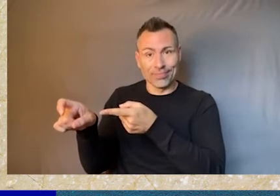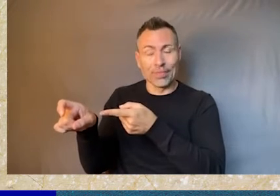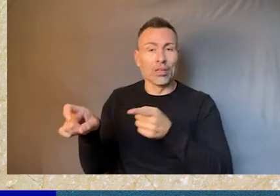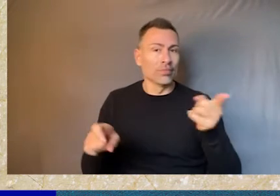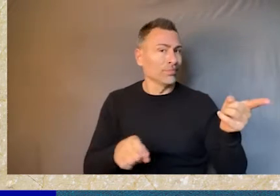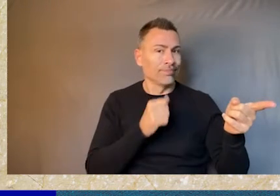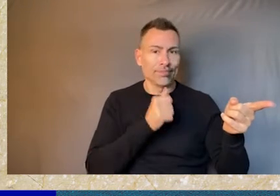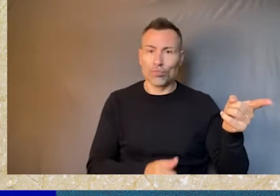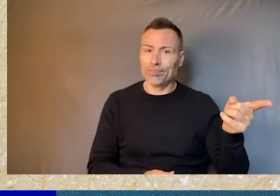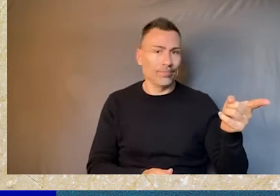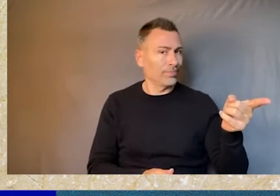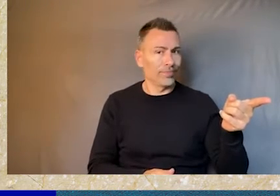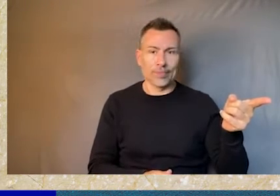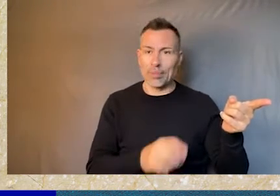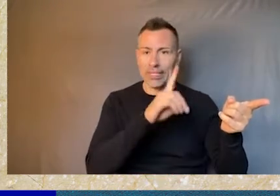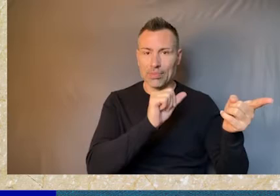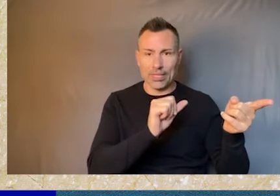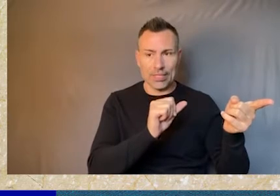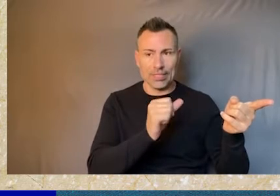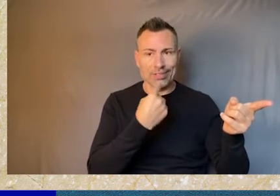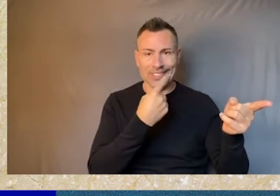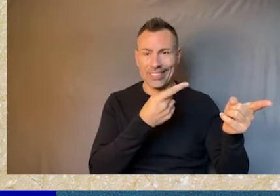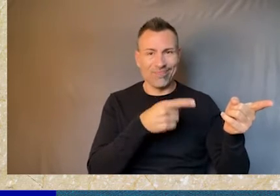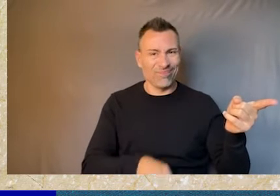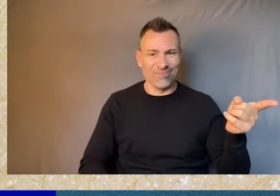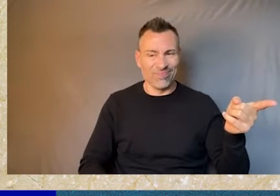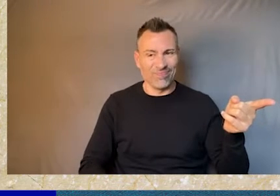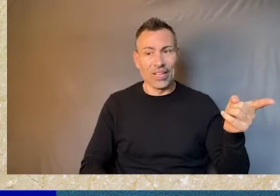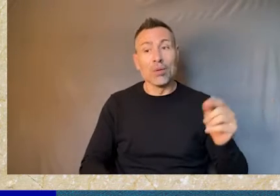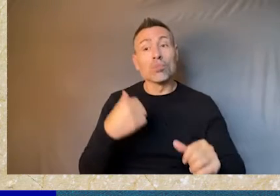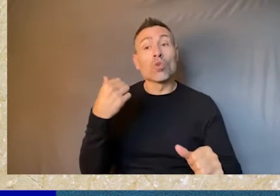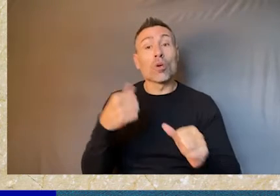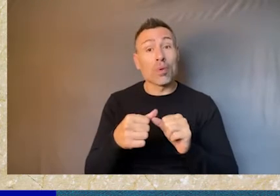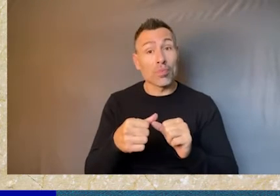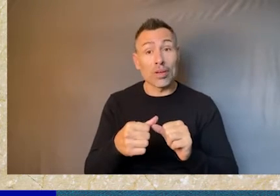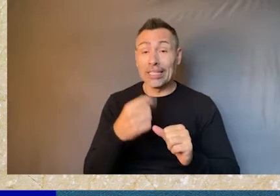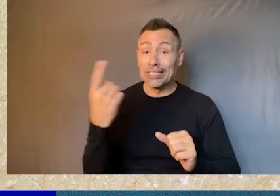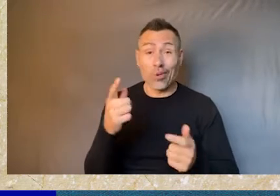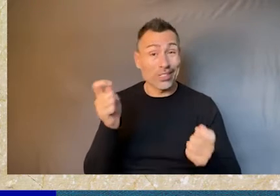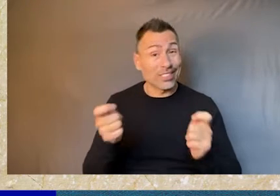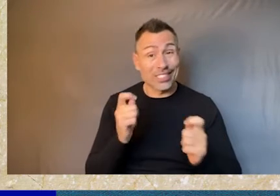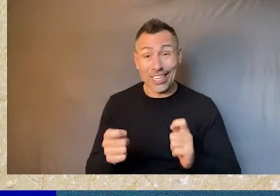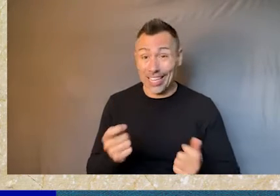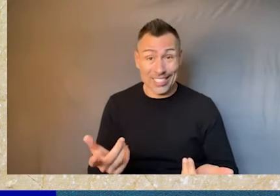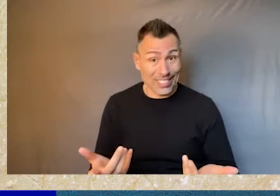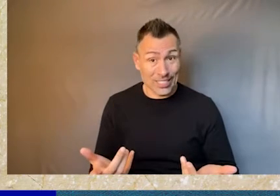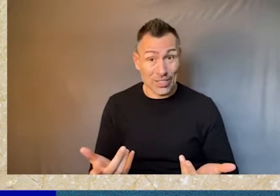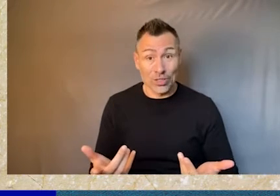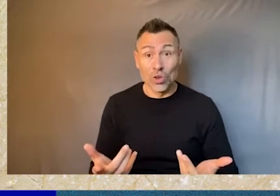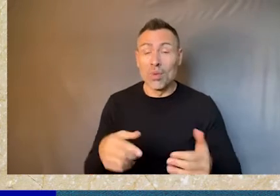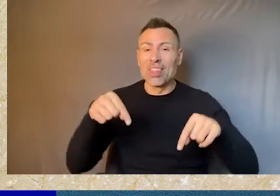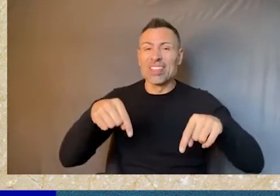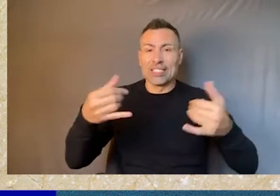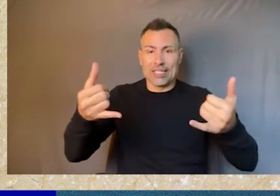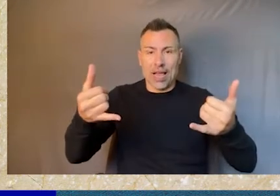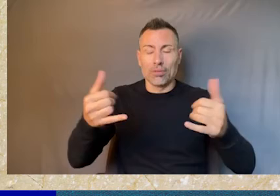about disability. But remember, as I just said, the terms are constantly changing and evolving, but this is where we are right